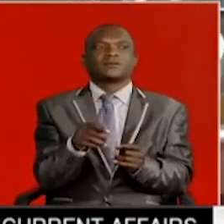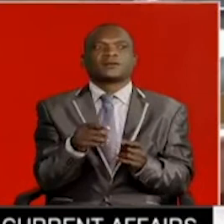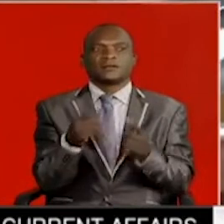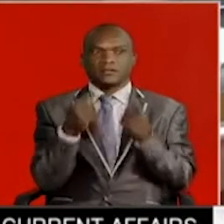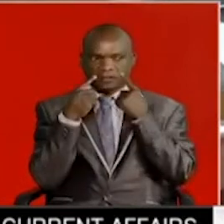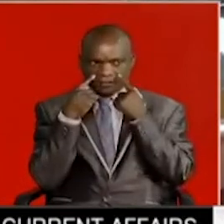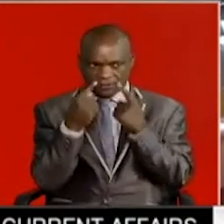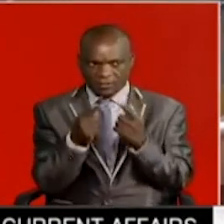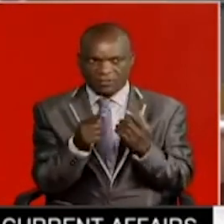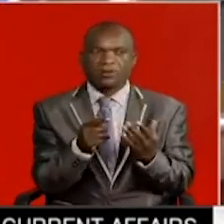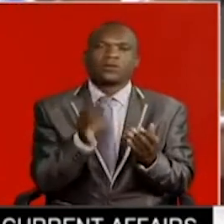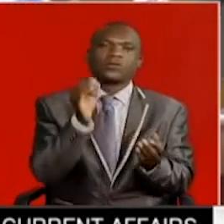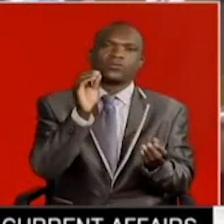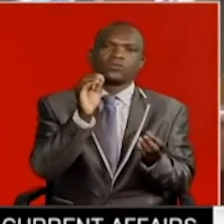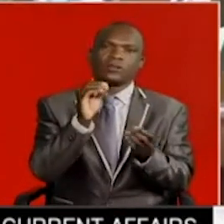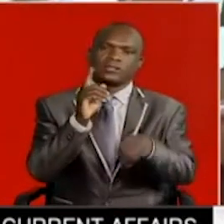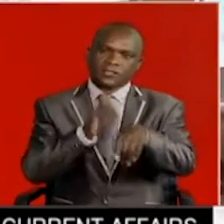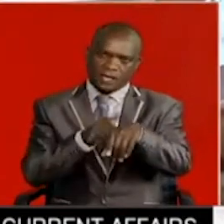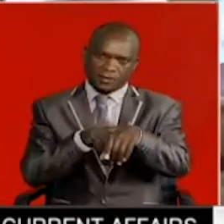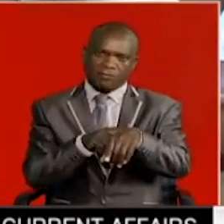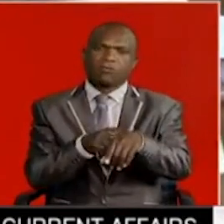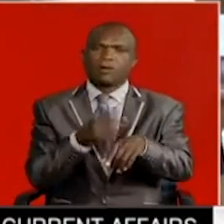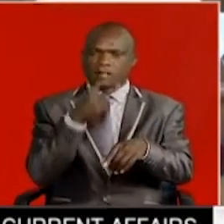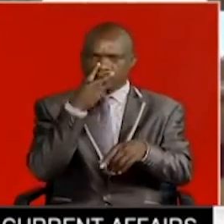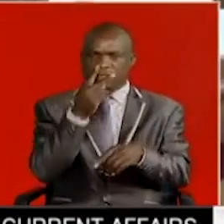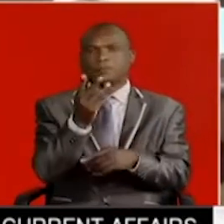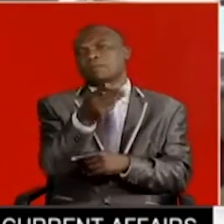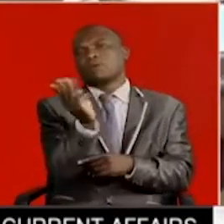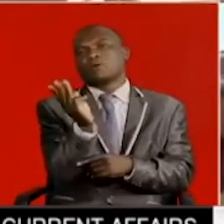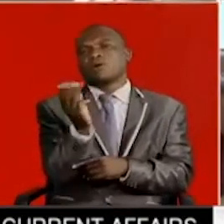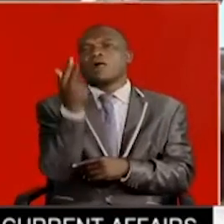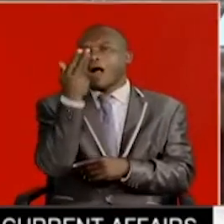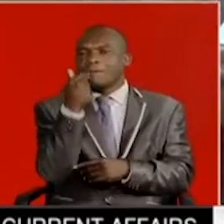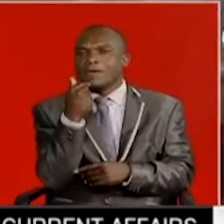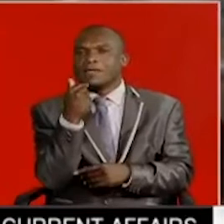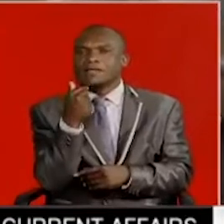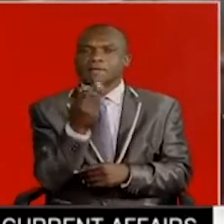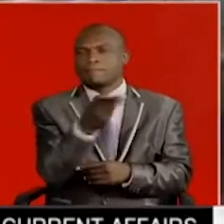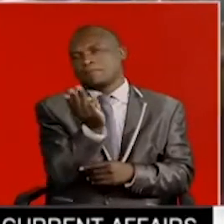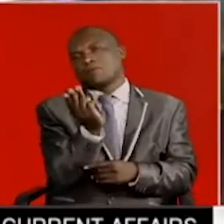distribution planning is based on target population per province.